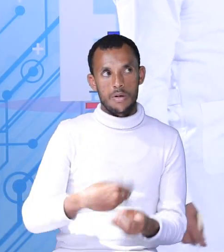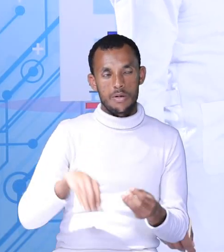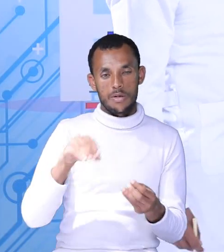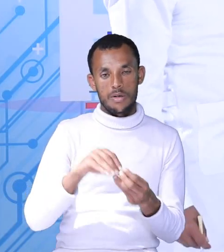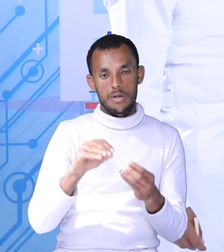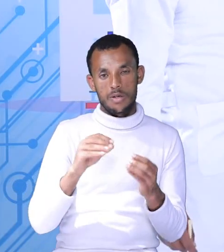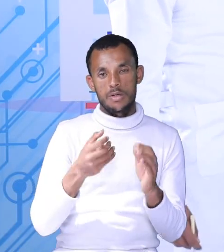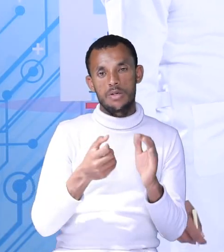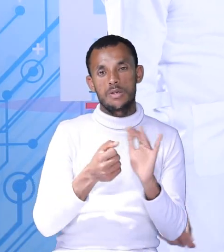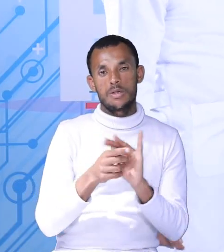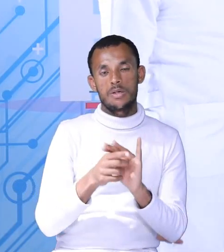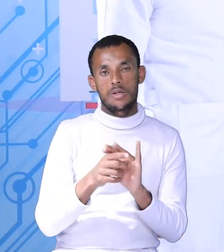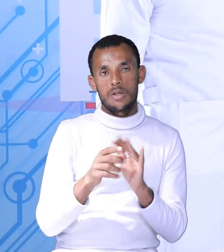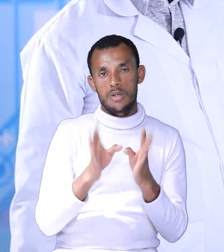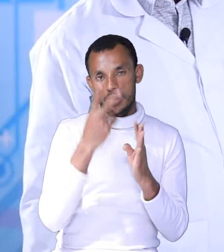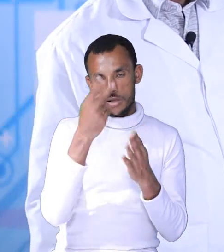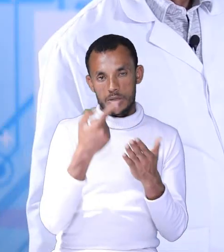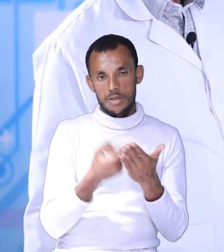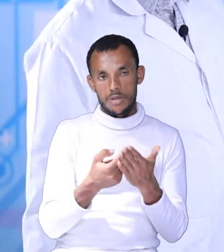example. Let's see this one.